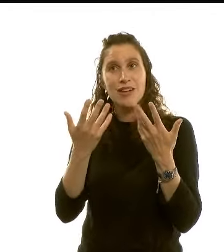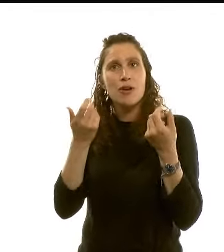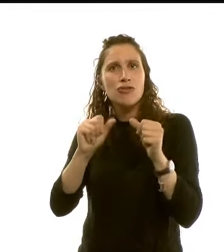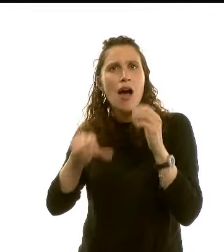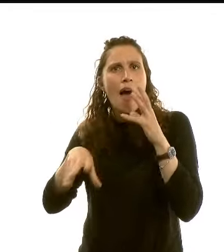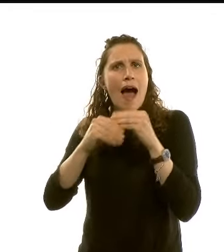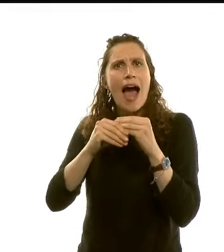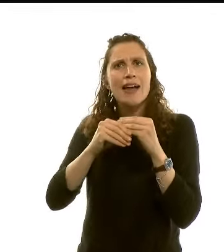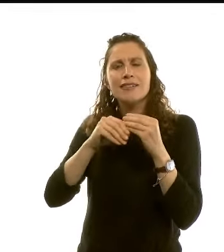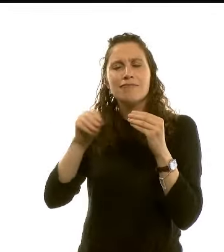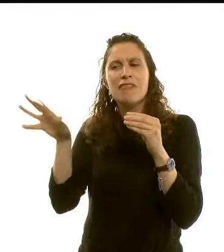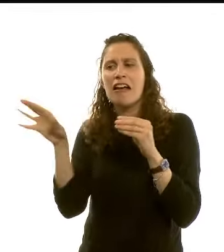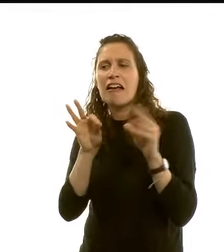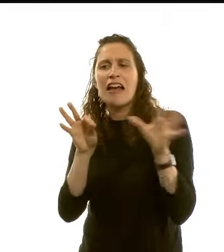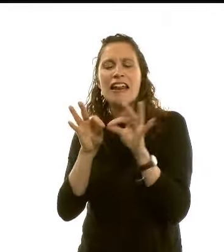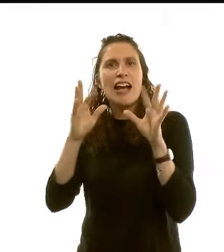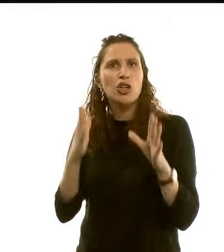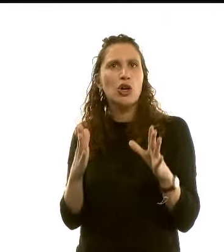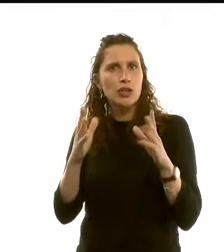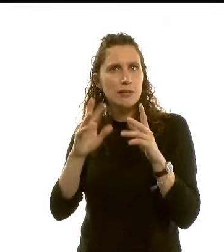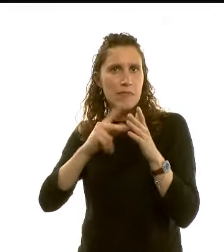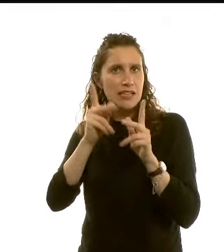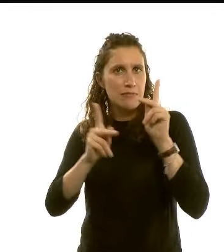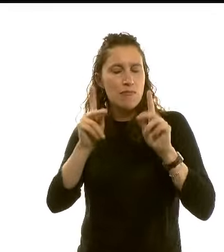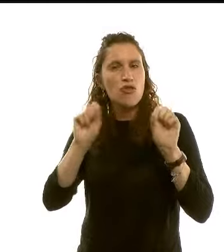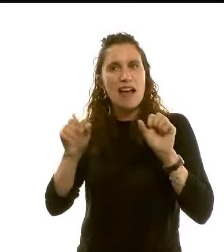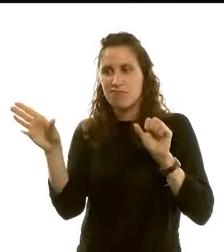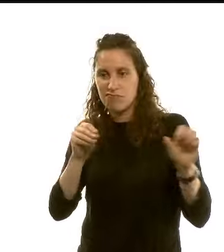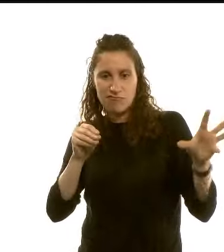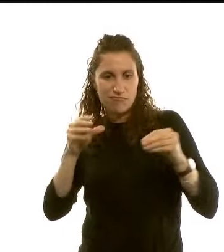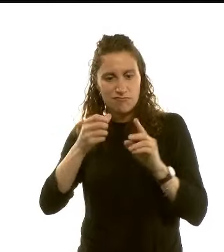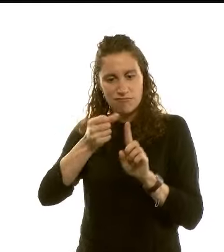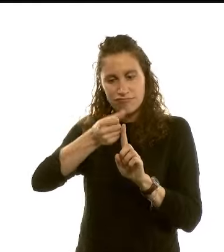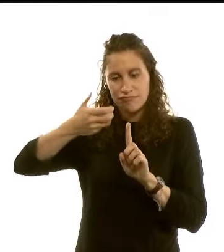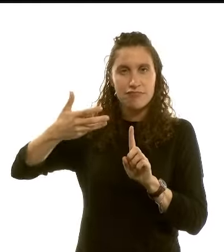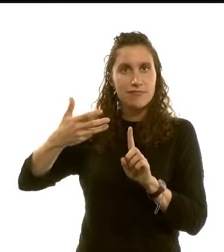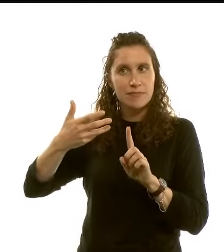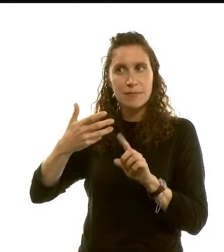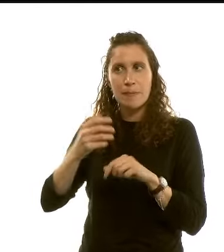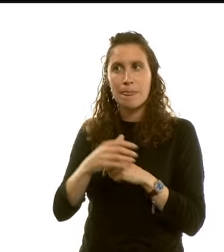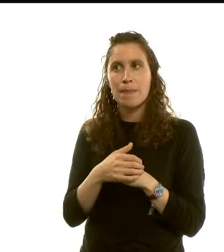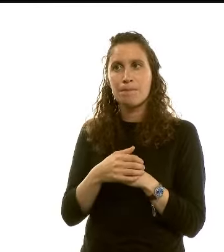Lego connectors so kids can add whatever accessories they might want. And then we